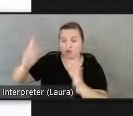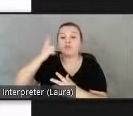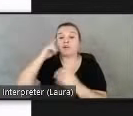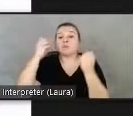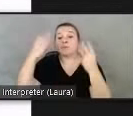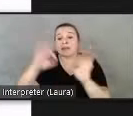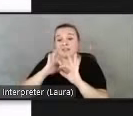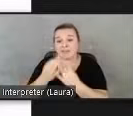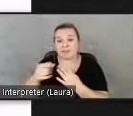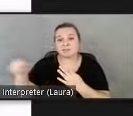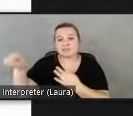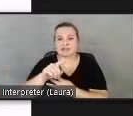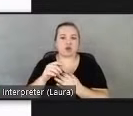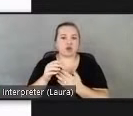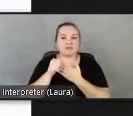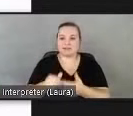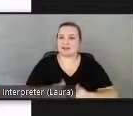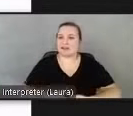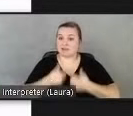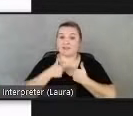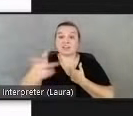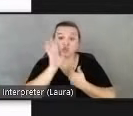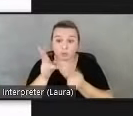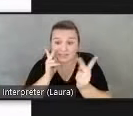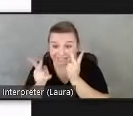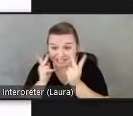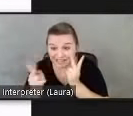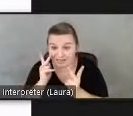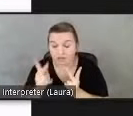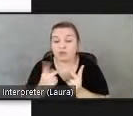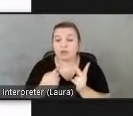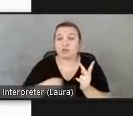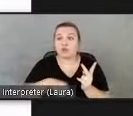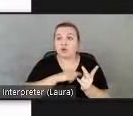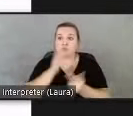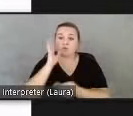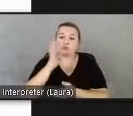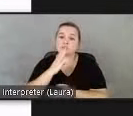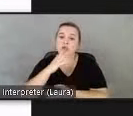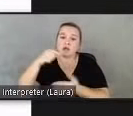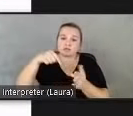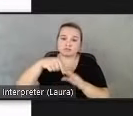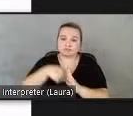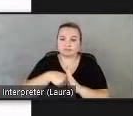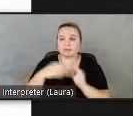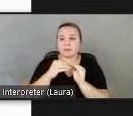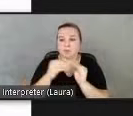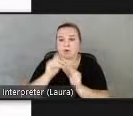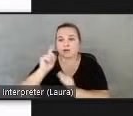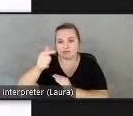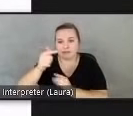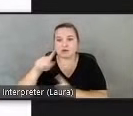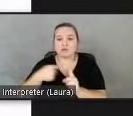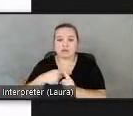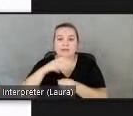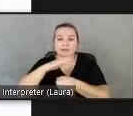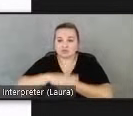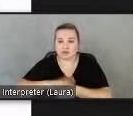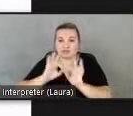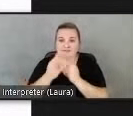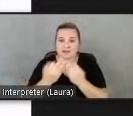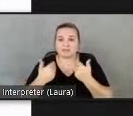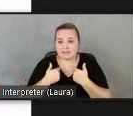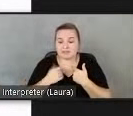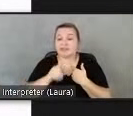a life that and you're gonna see this. And so we're gonna talk later about this, about the stress that some of these families are having. It really is